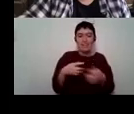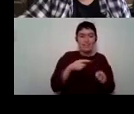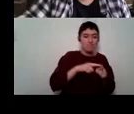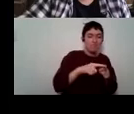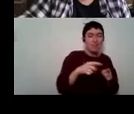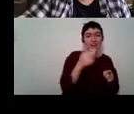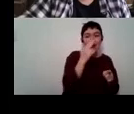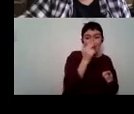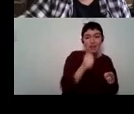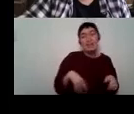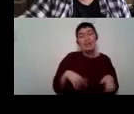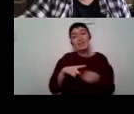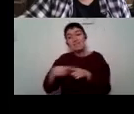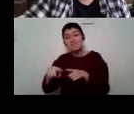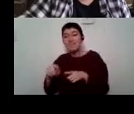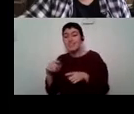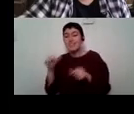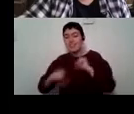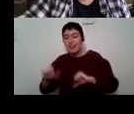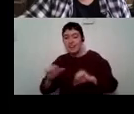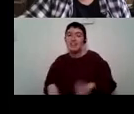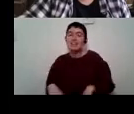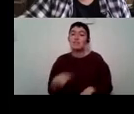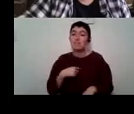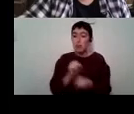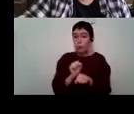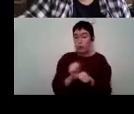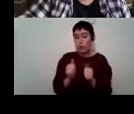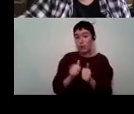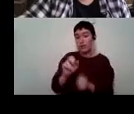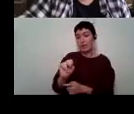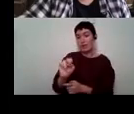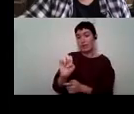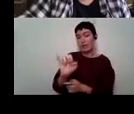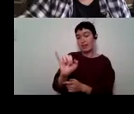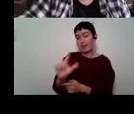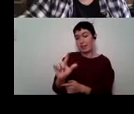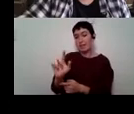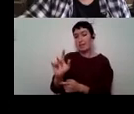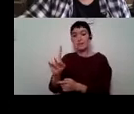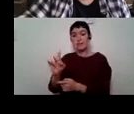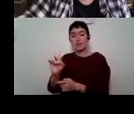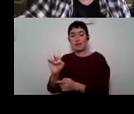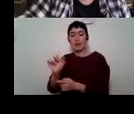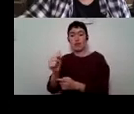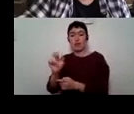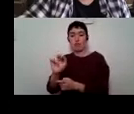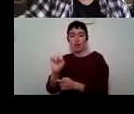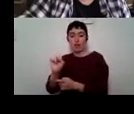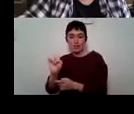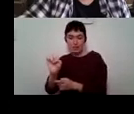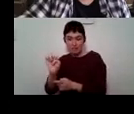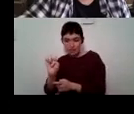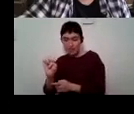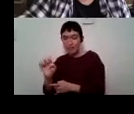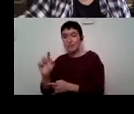also doing science communication for him. I did television shows like Wonderama, where we talked with kids about how